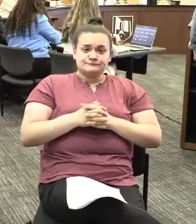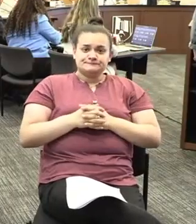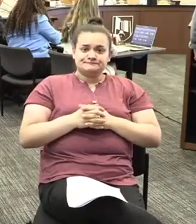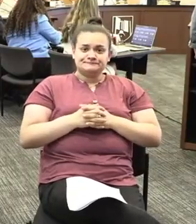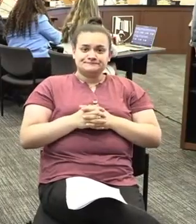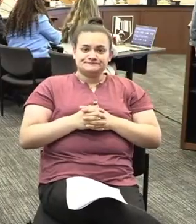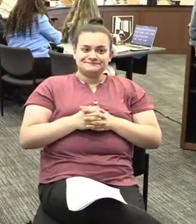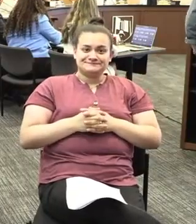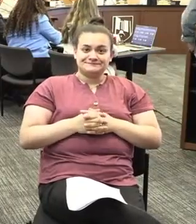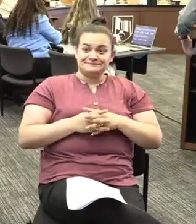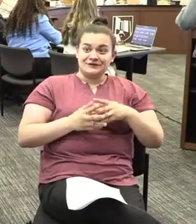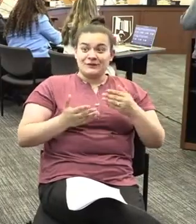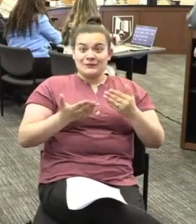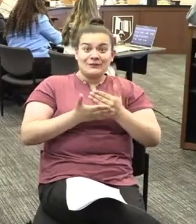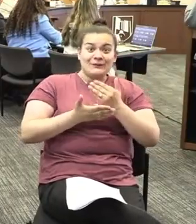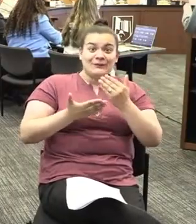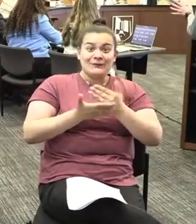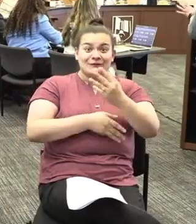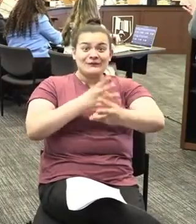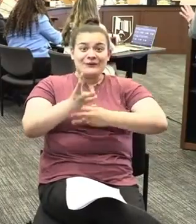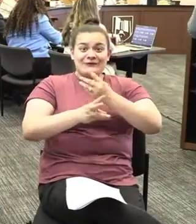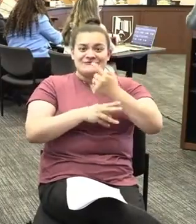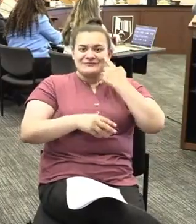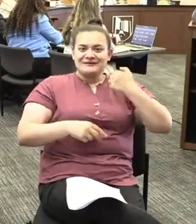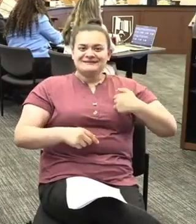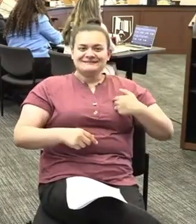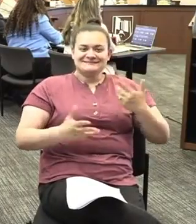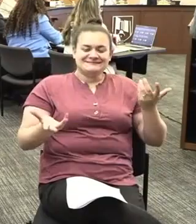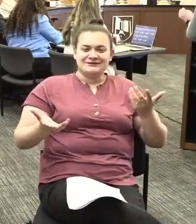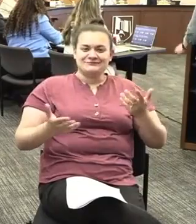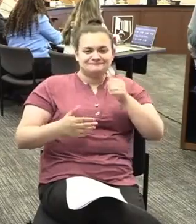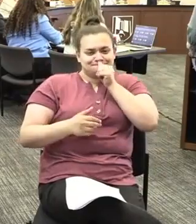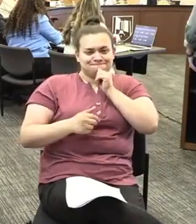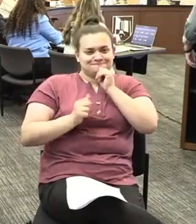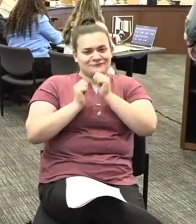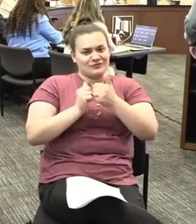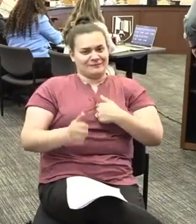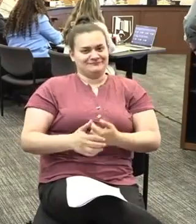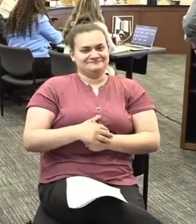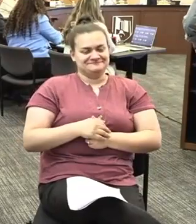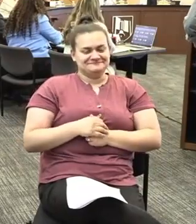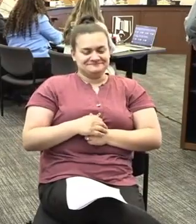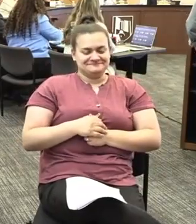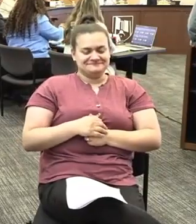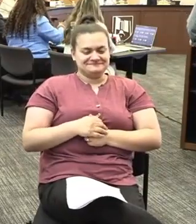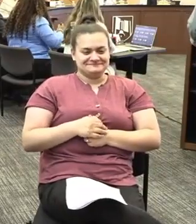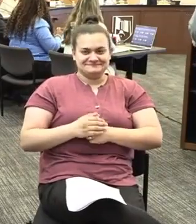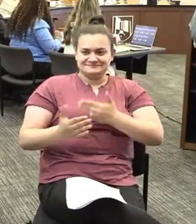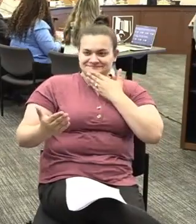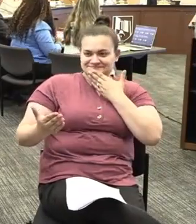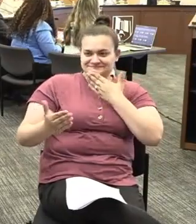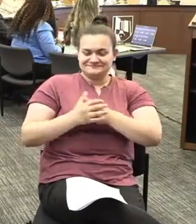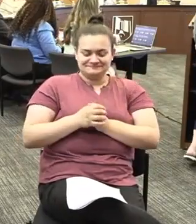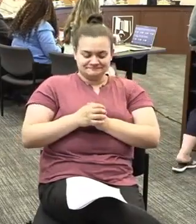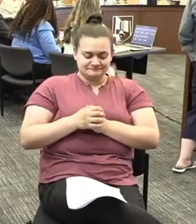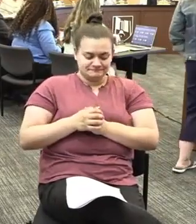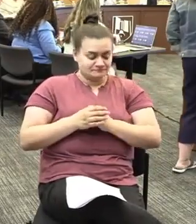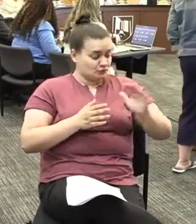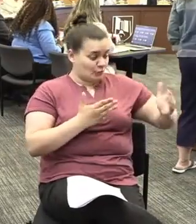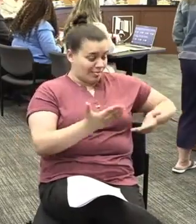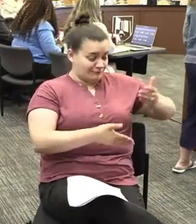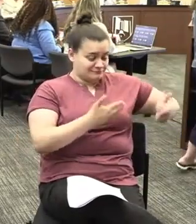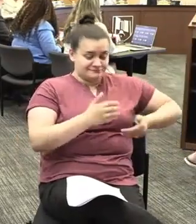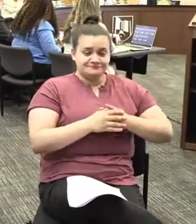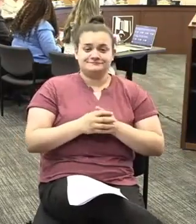Yeah, this is a whole new world for me. So bear with me. So thank you. Welcome.